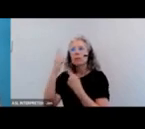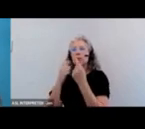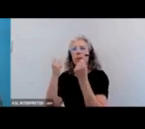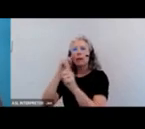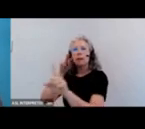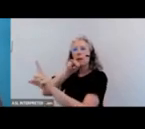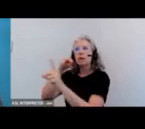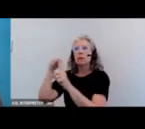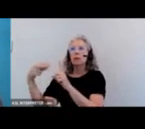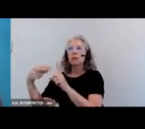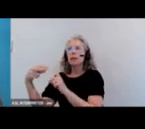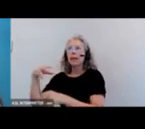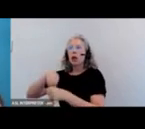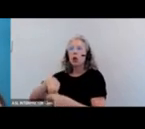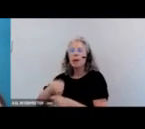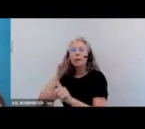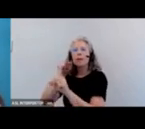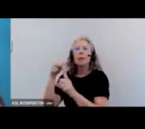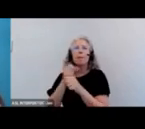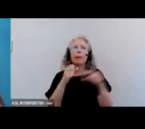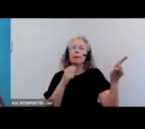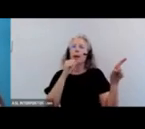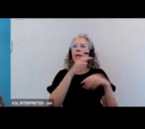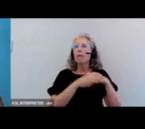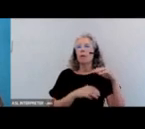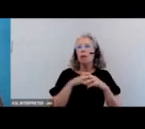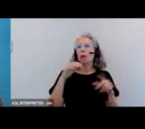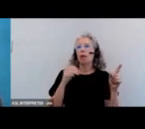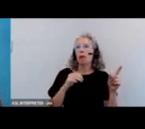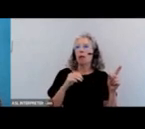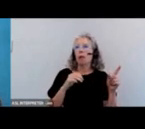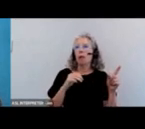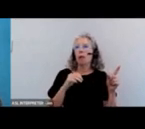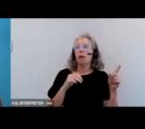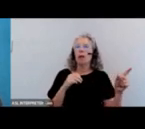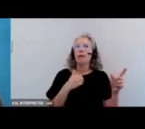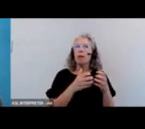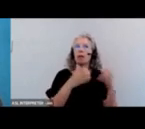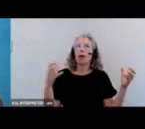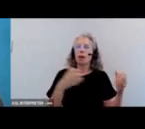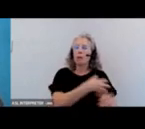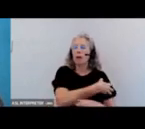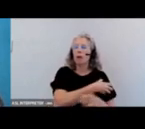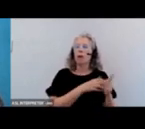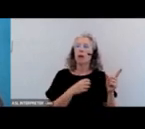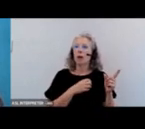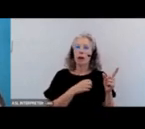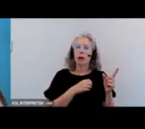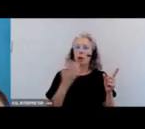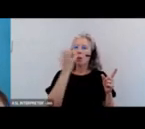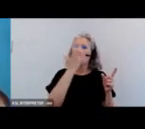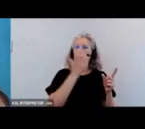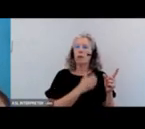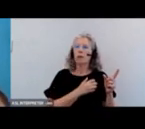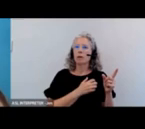many perspectives, including those that make them uncomfortable. Providers have a ton of power to